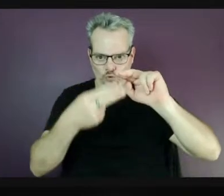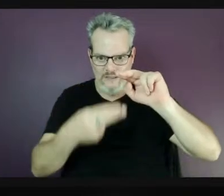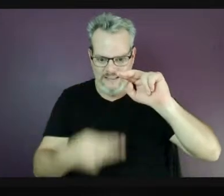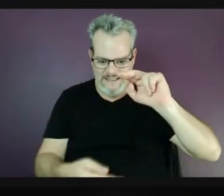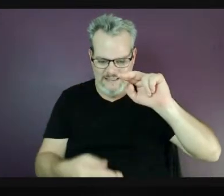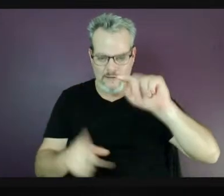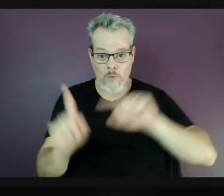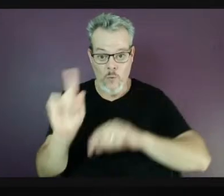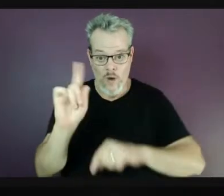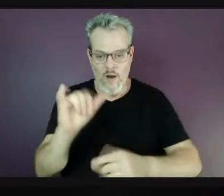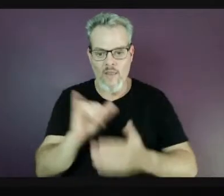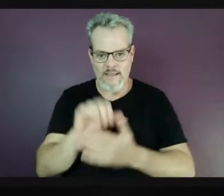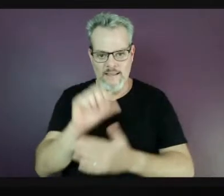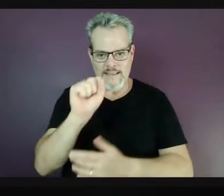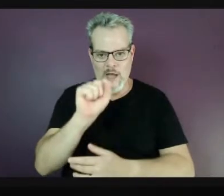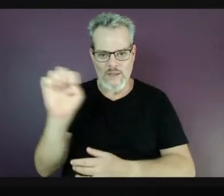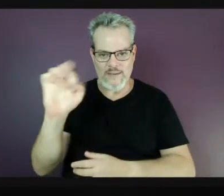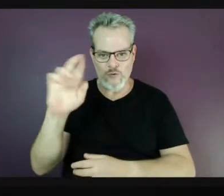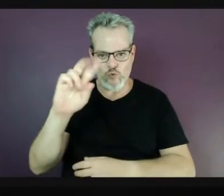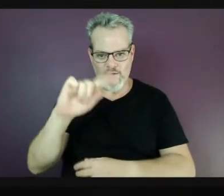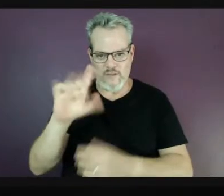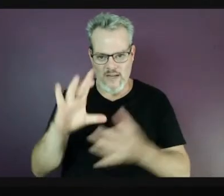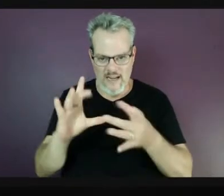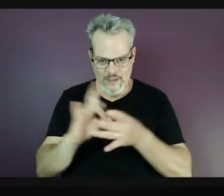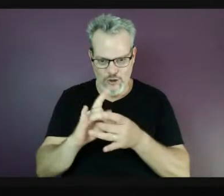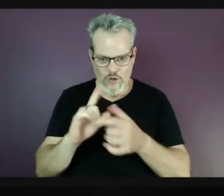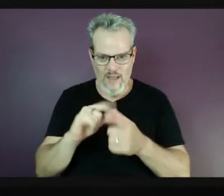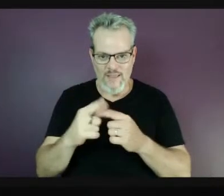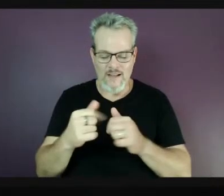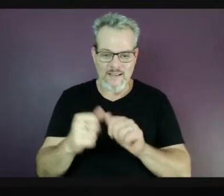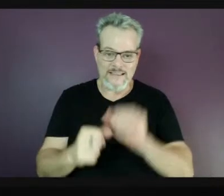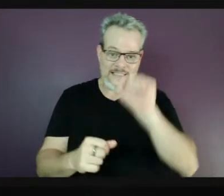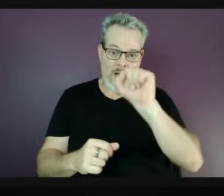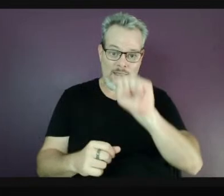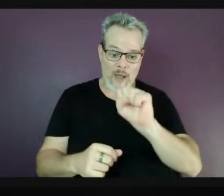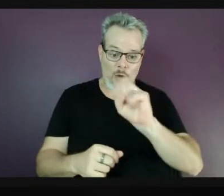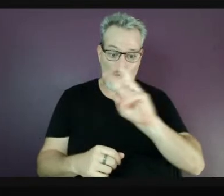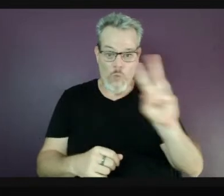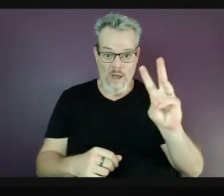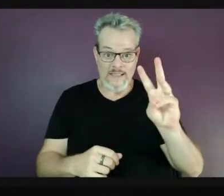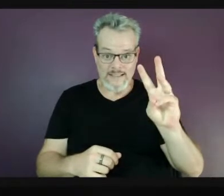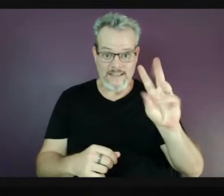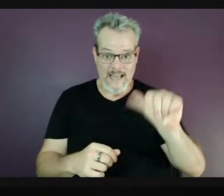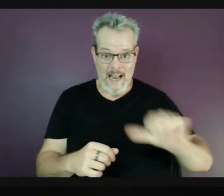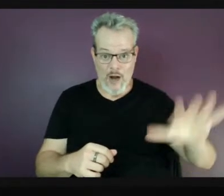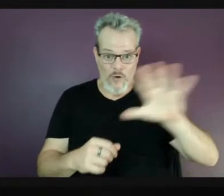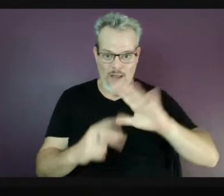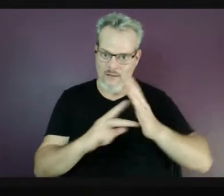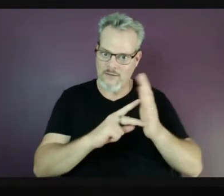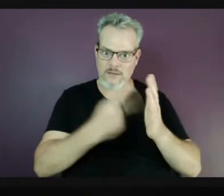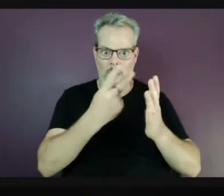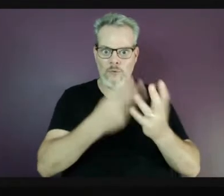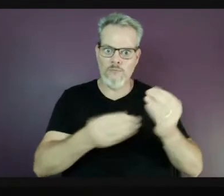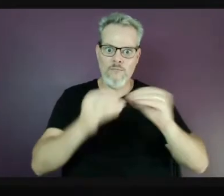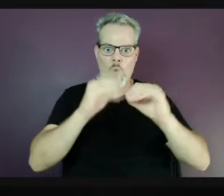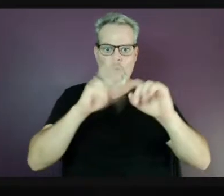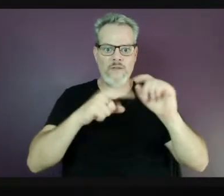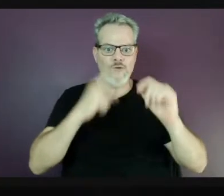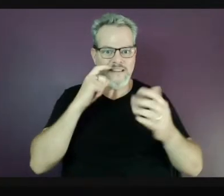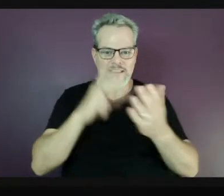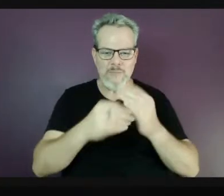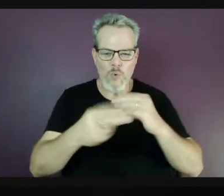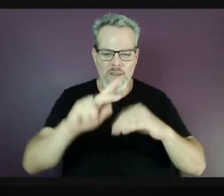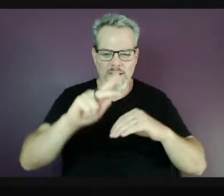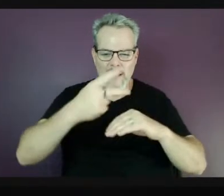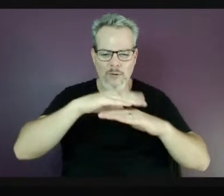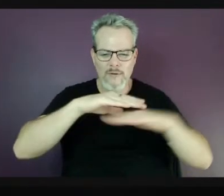connector and a big increase in the southwest rift connector right around that time, following that double blue and red double layer